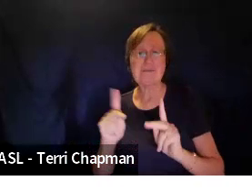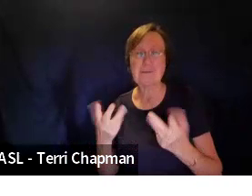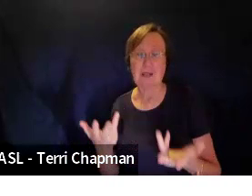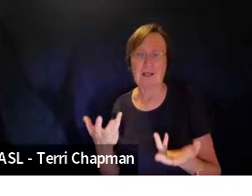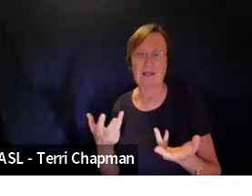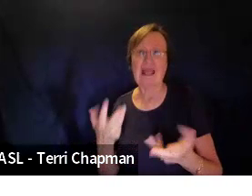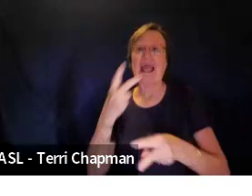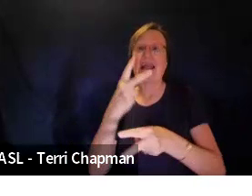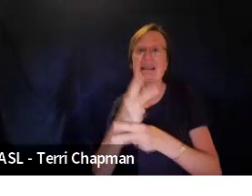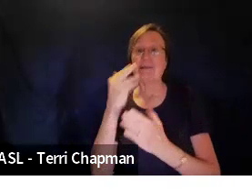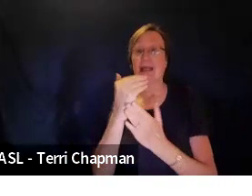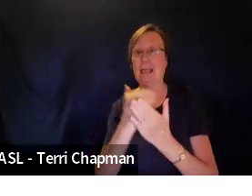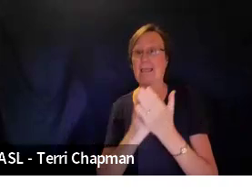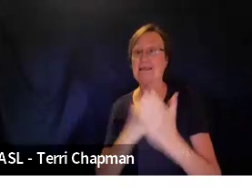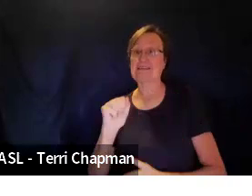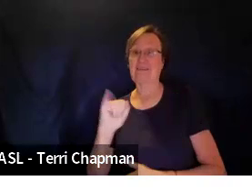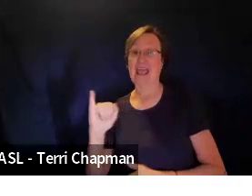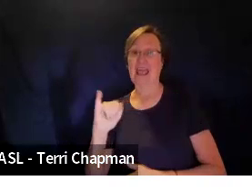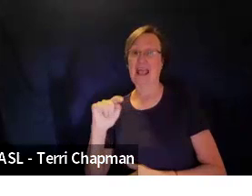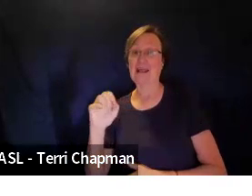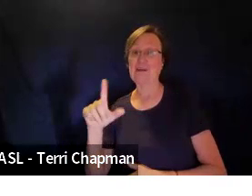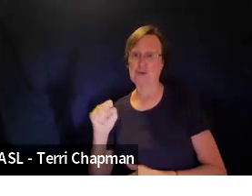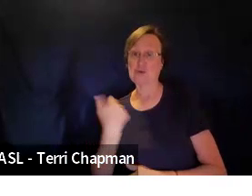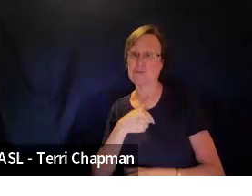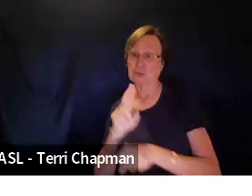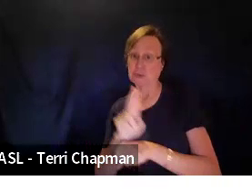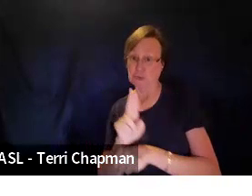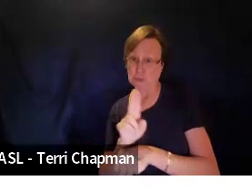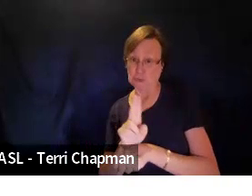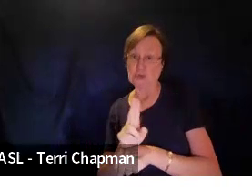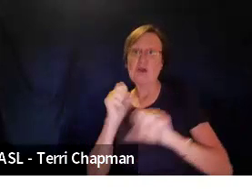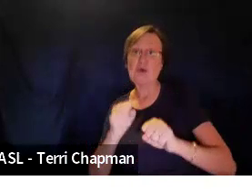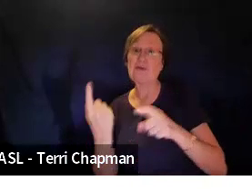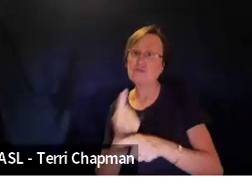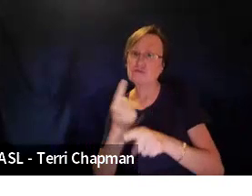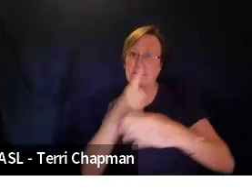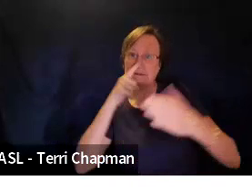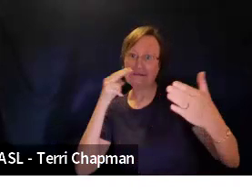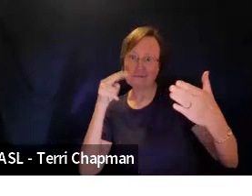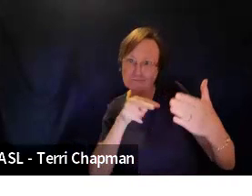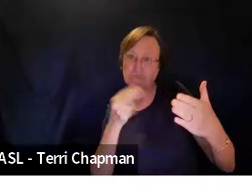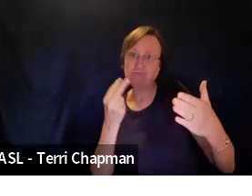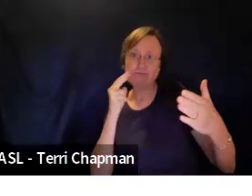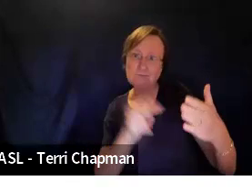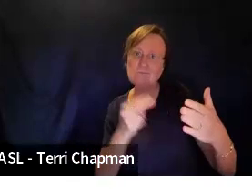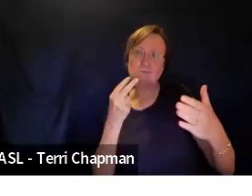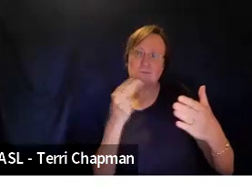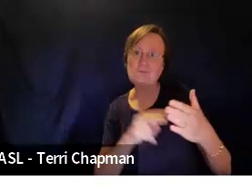use of artificial intelligence tools being used so you can regularly check and audit and know who's using them, which is just as